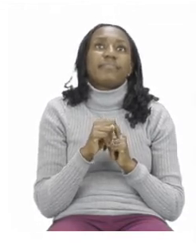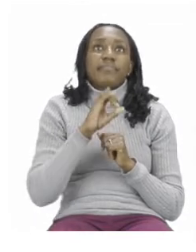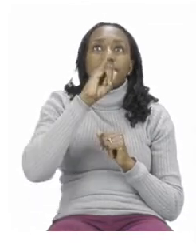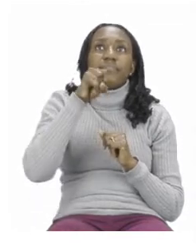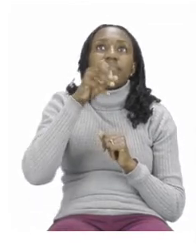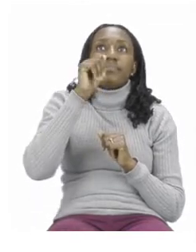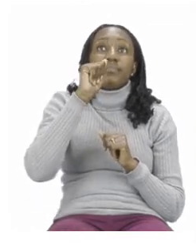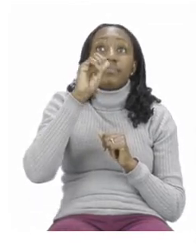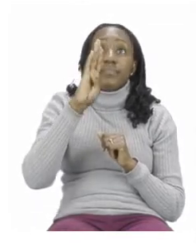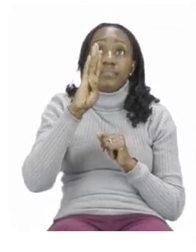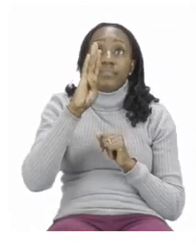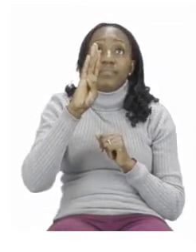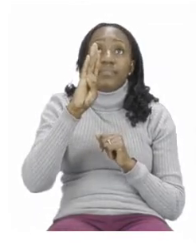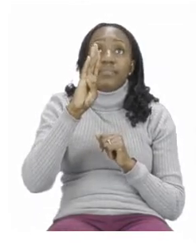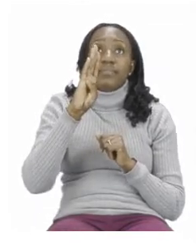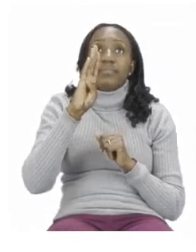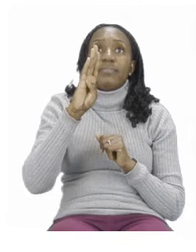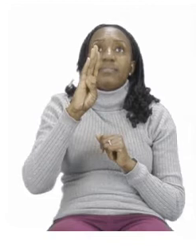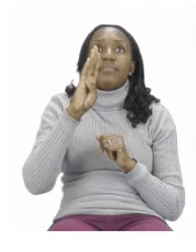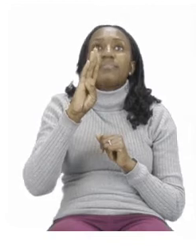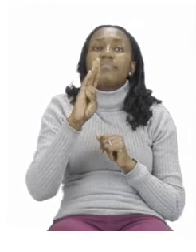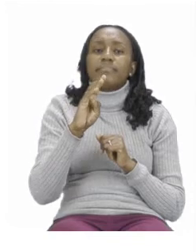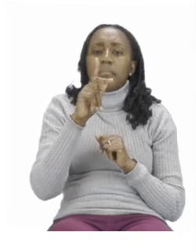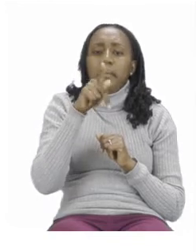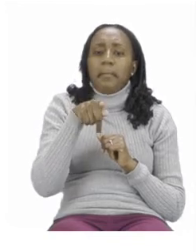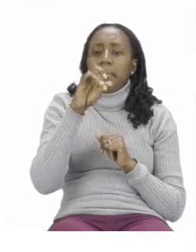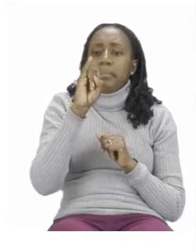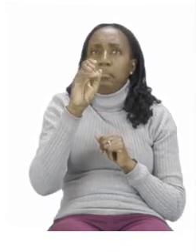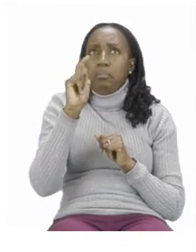Jab, fan.